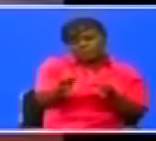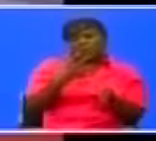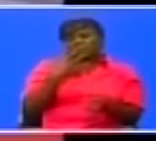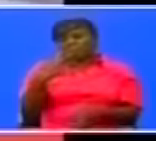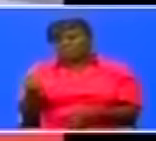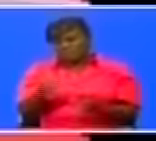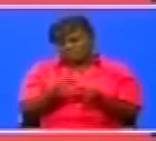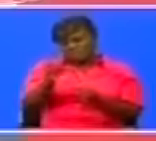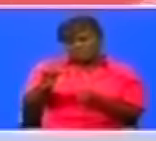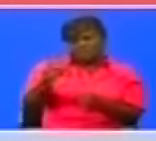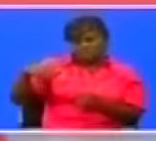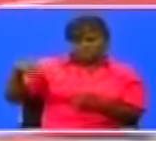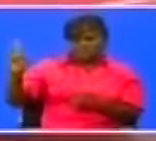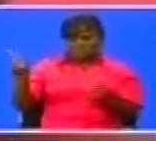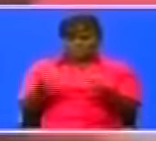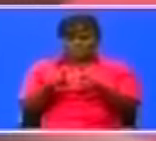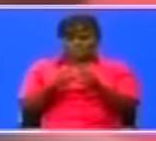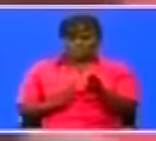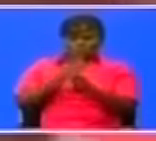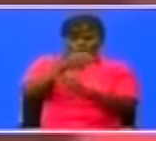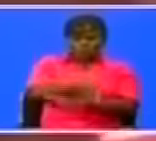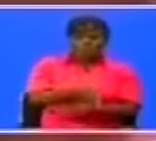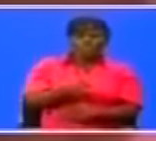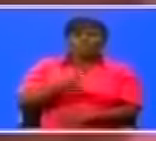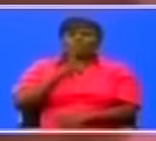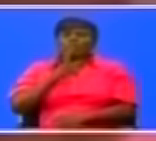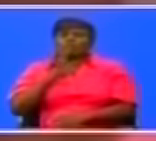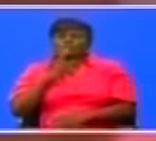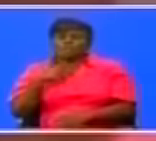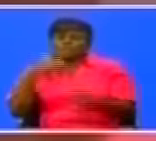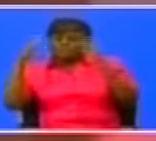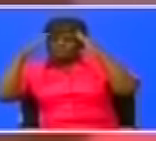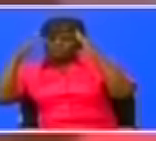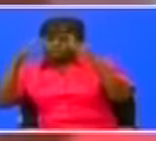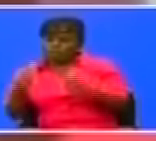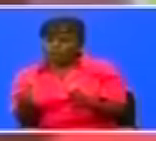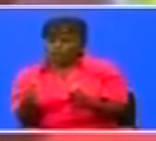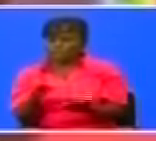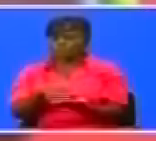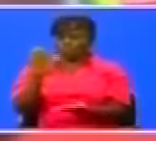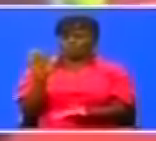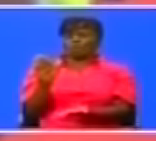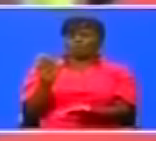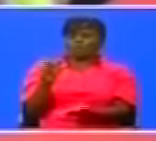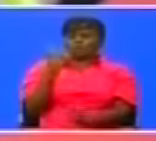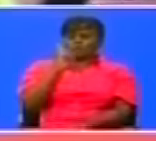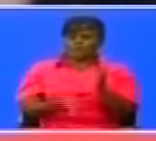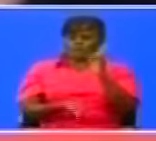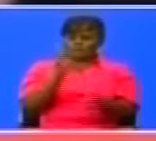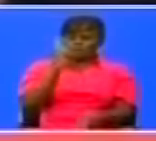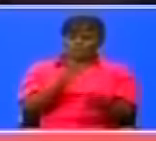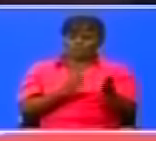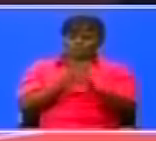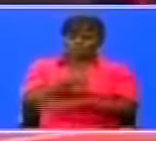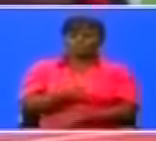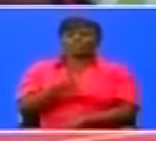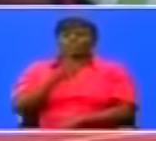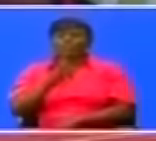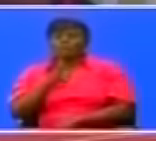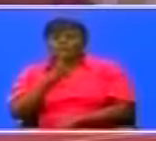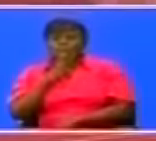5000. Pia kwa steeplechases nimekuwa niki concentrate sana venye nilikuja hapa nimekimbia steeplechases na 5000 kwa